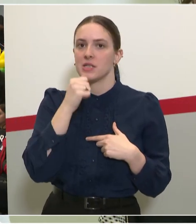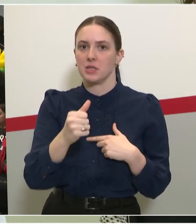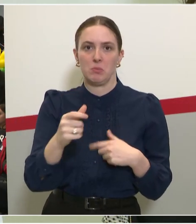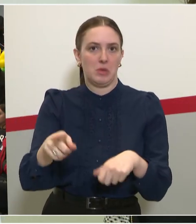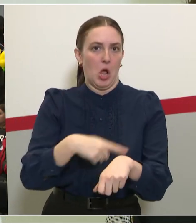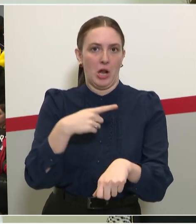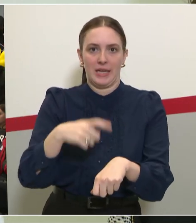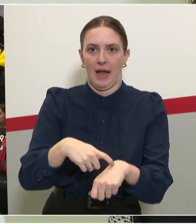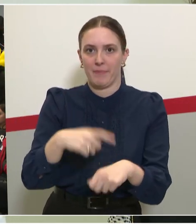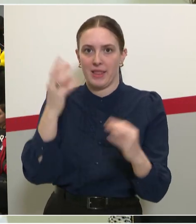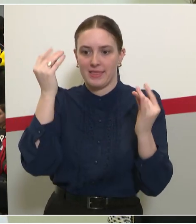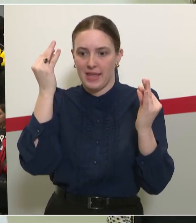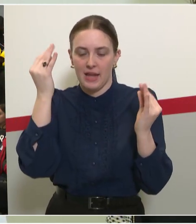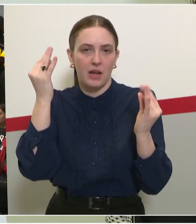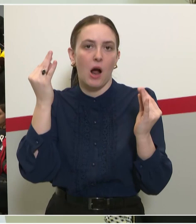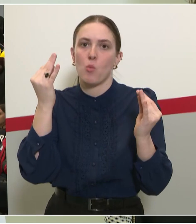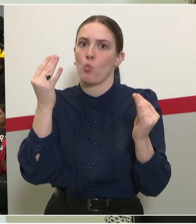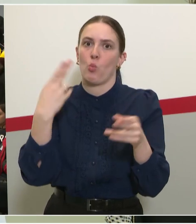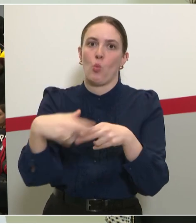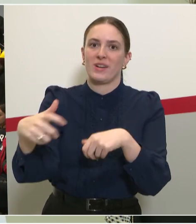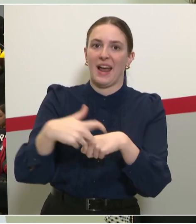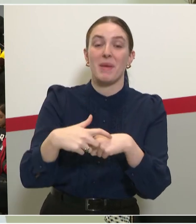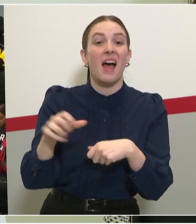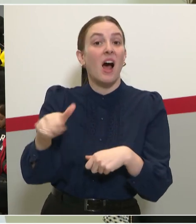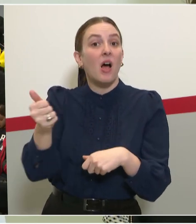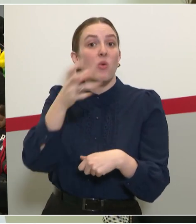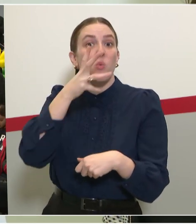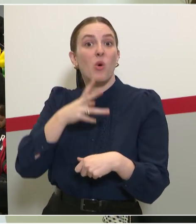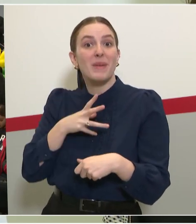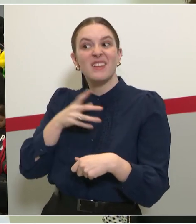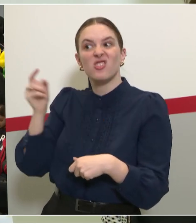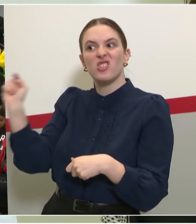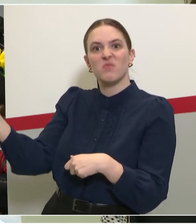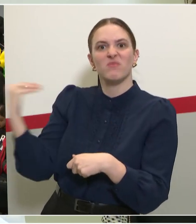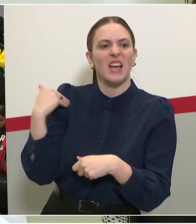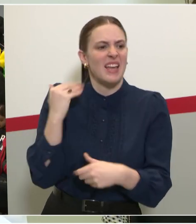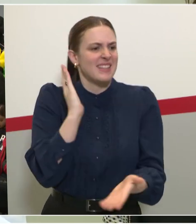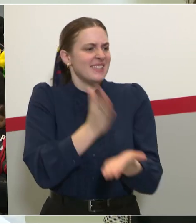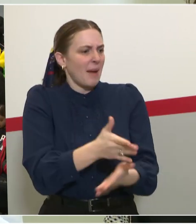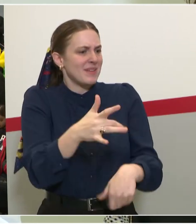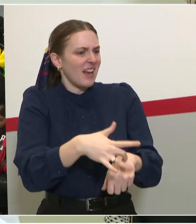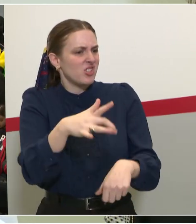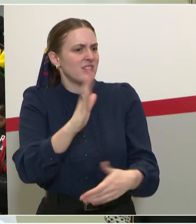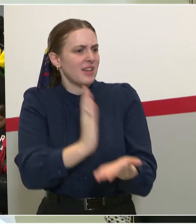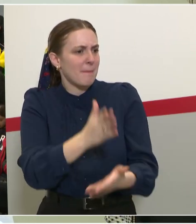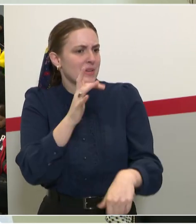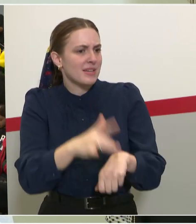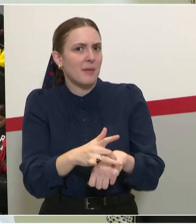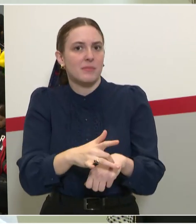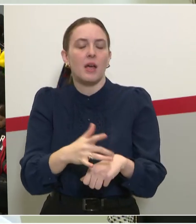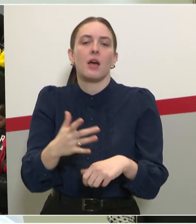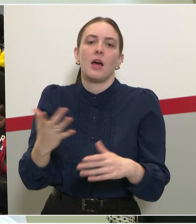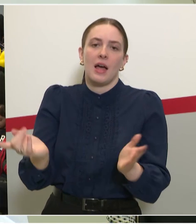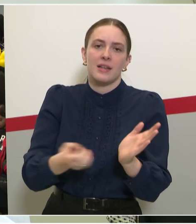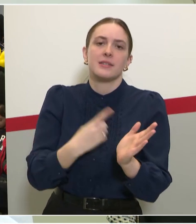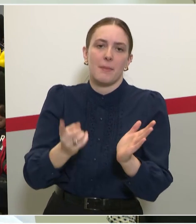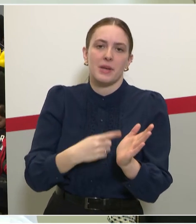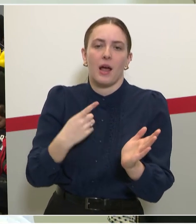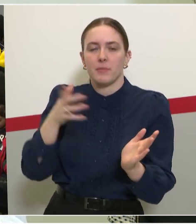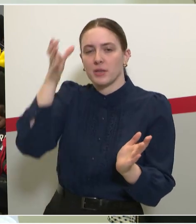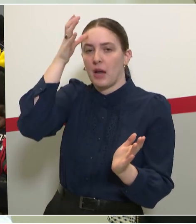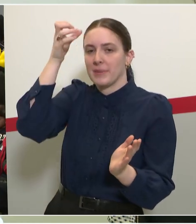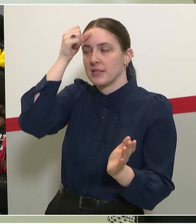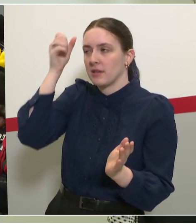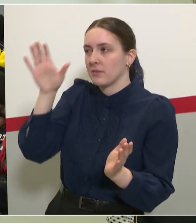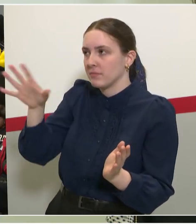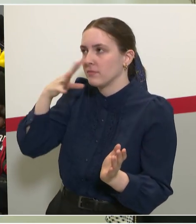get long to think before also another woman kept telling me to stop touching him. Sometimes comments need to be ignored.